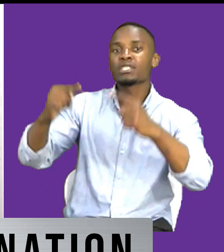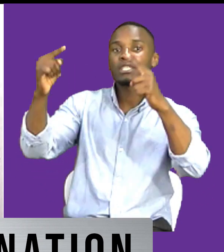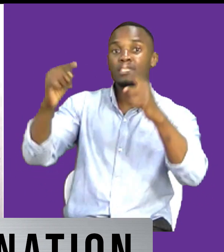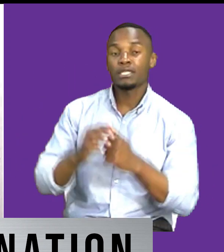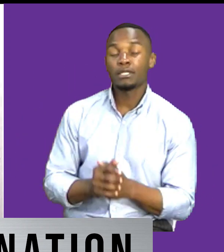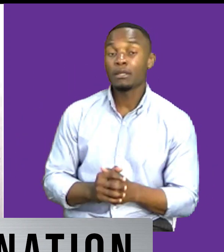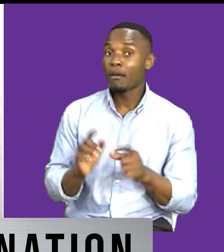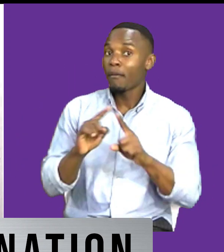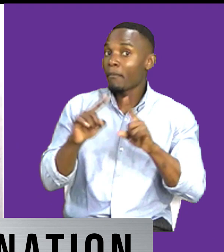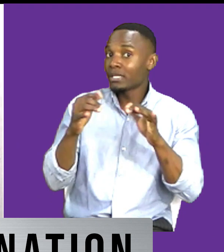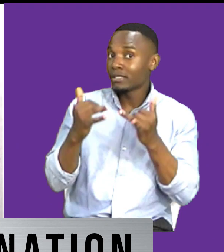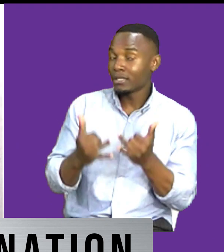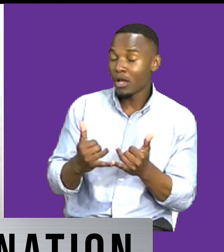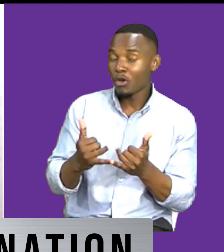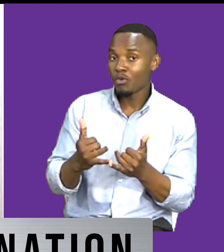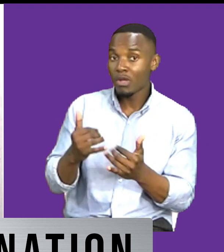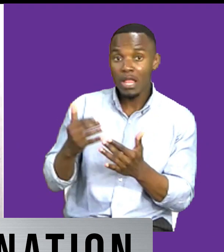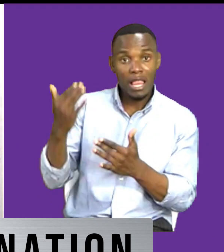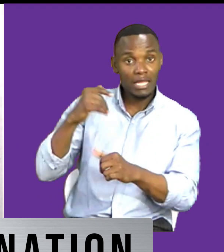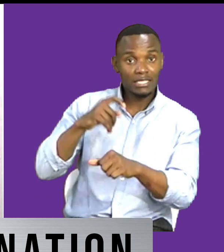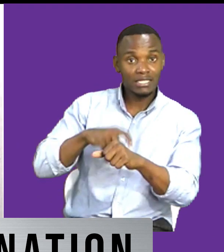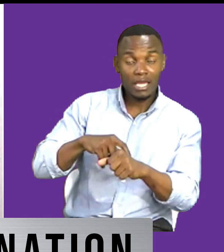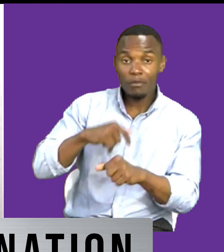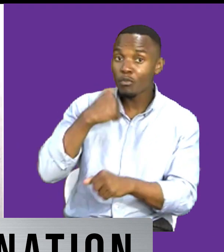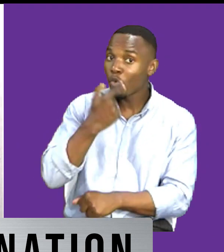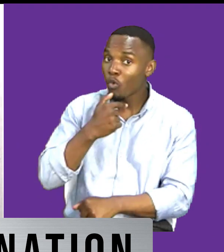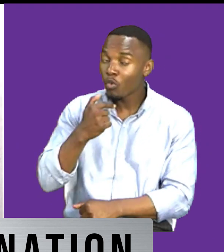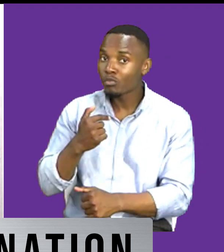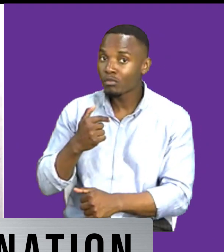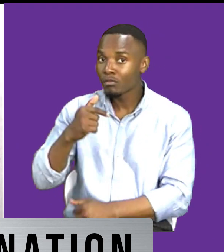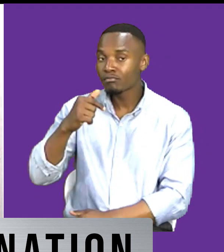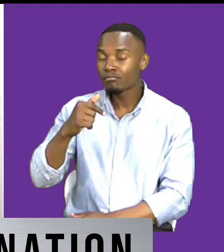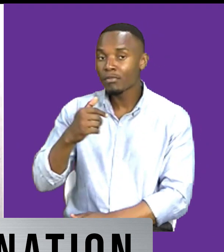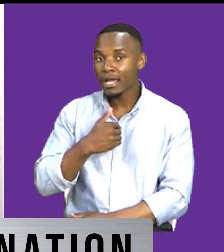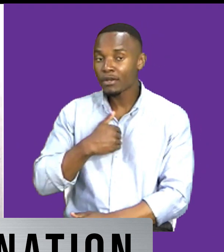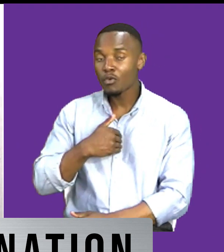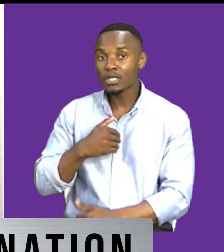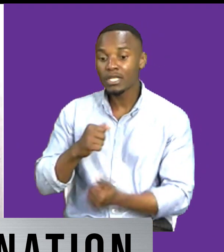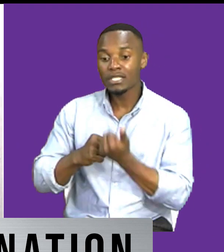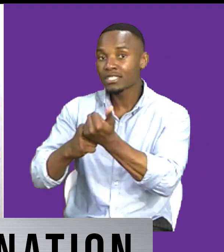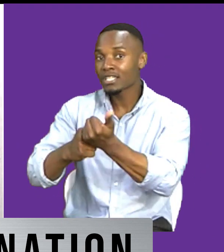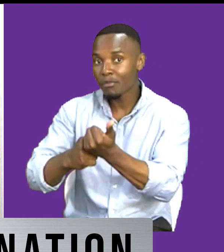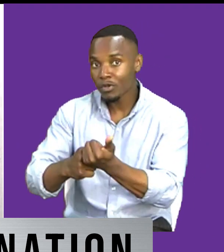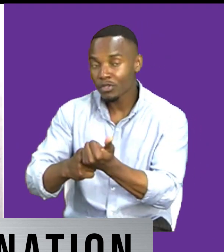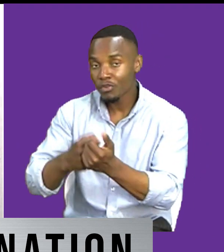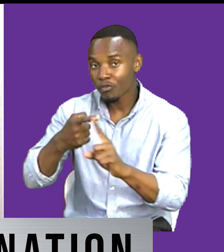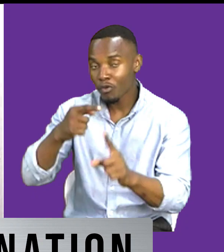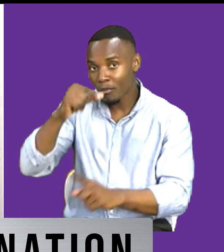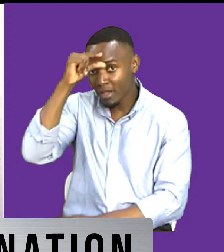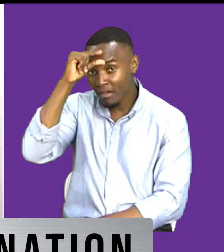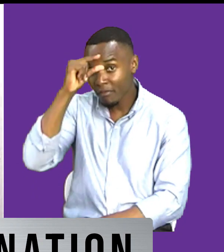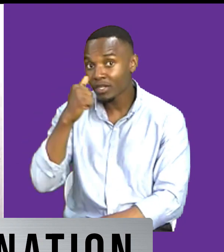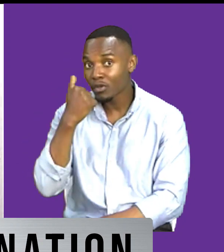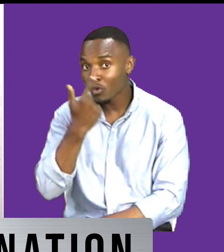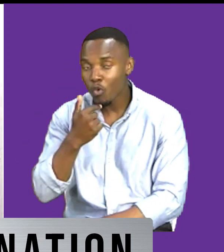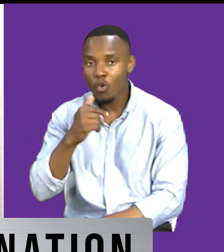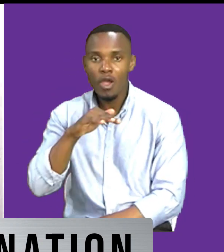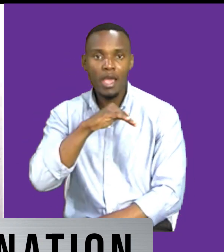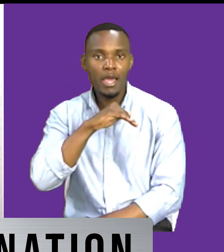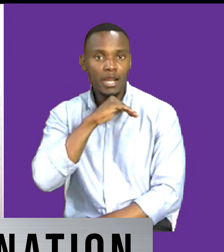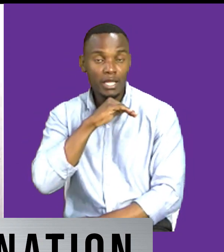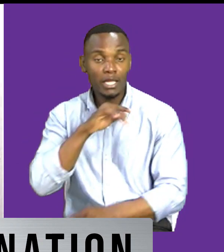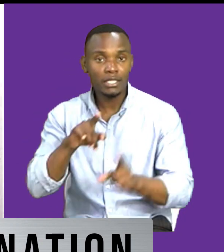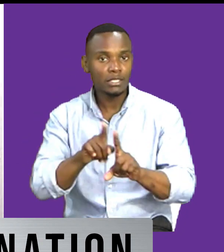fact that Raila was being supported somehow by one and only Uhuru Kenyatta, who at that time